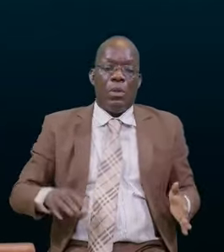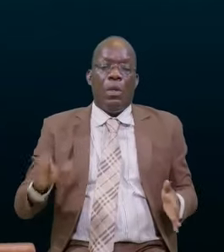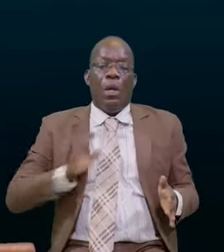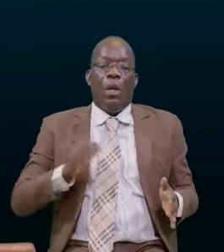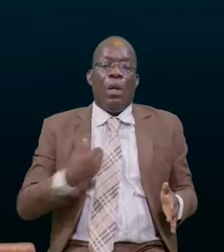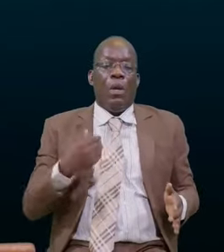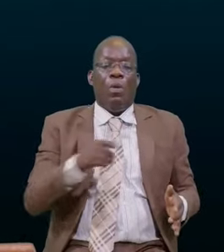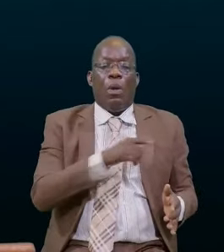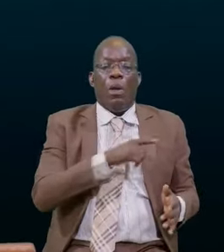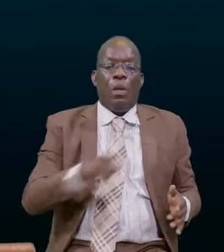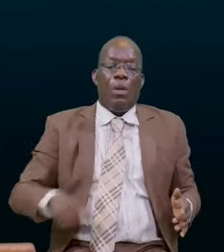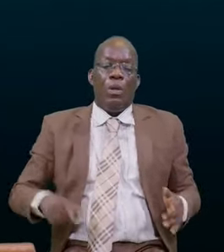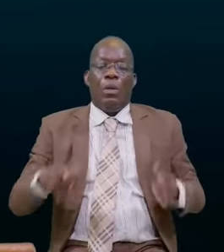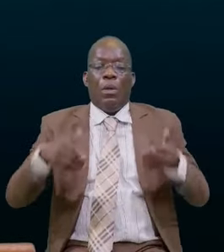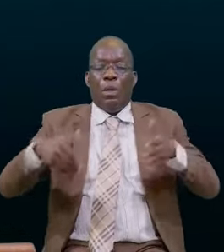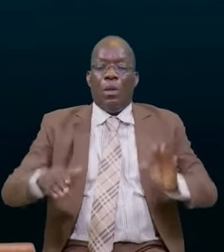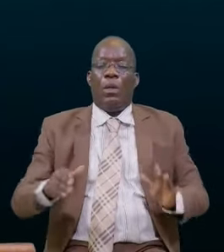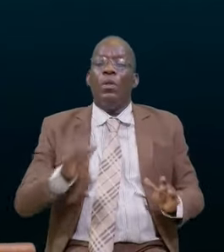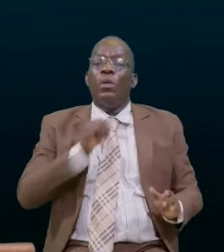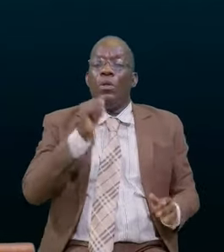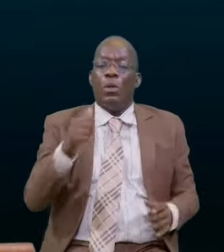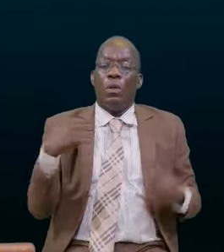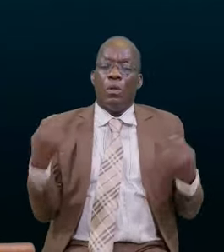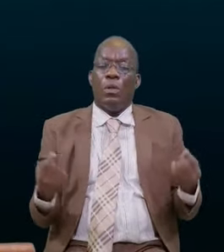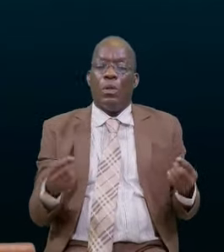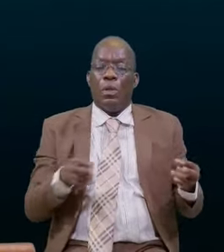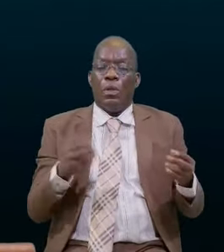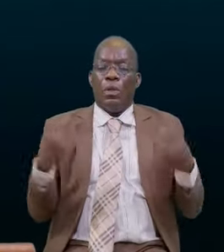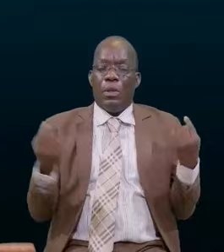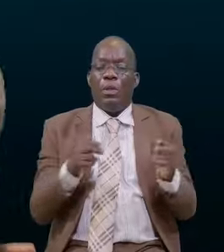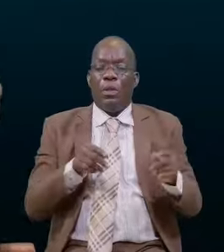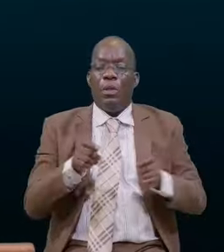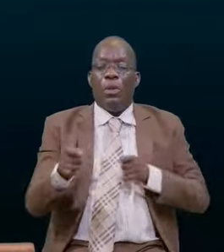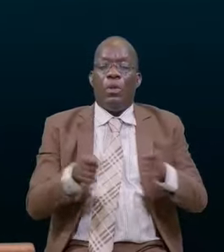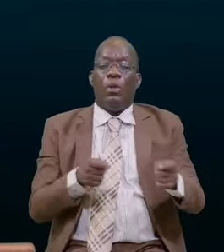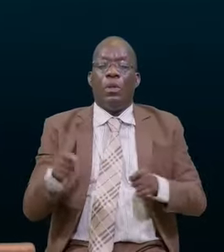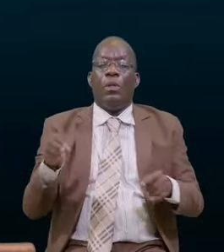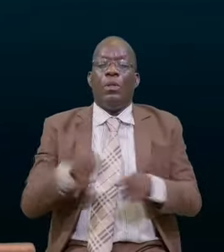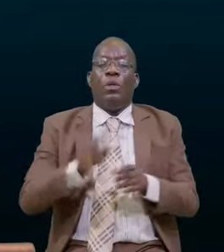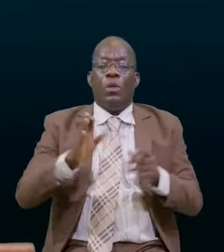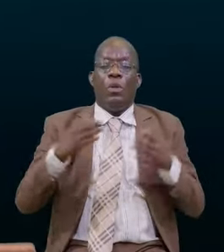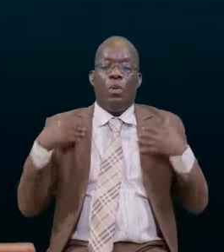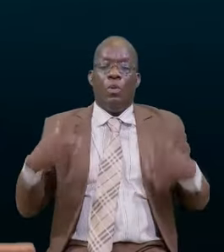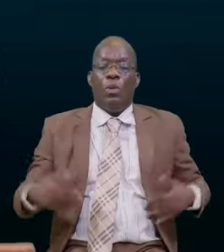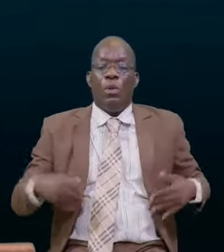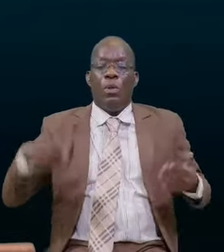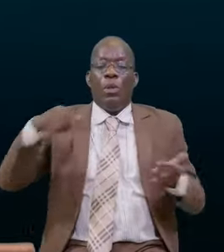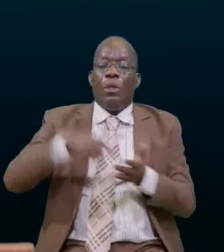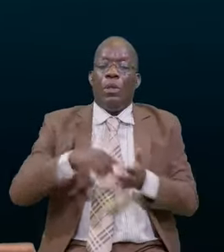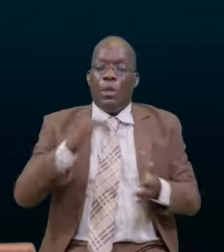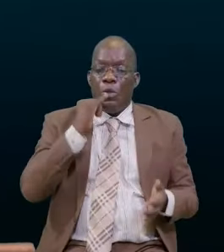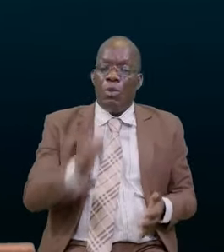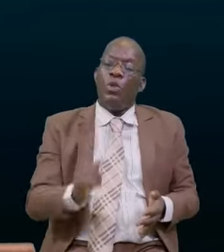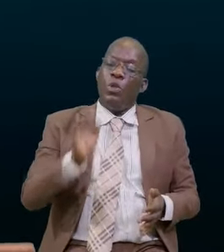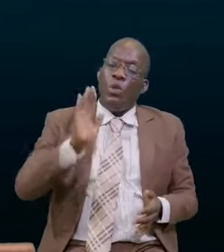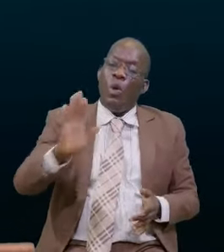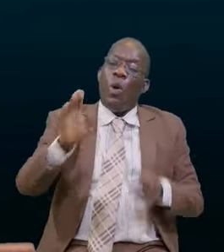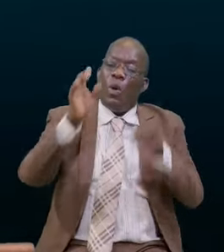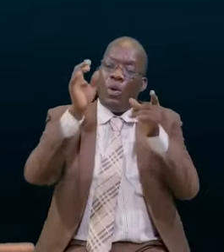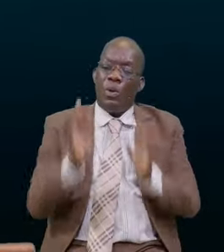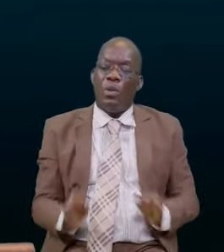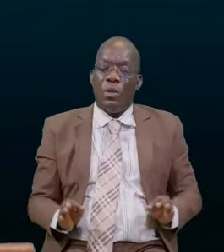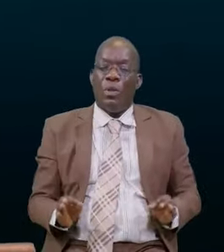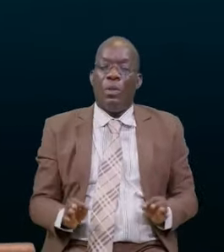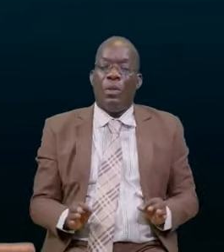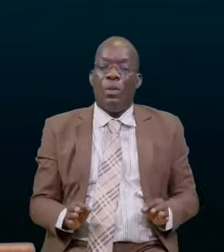body that he should obey it in the loss thereof this is a deliberate decision that you must not allow sin to re your